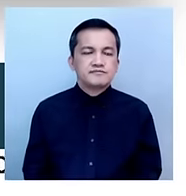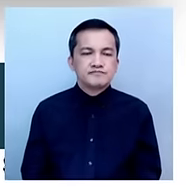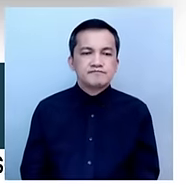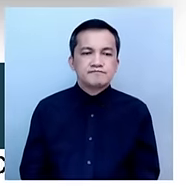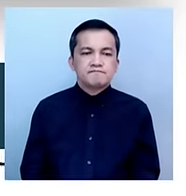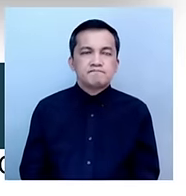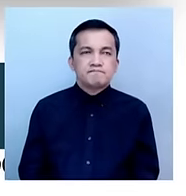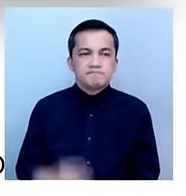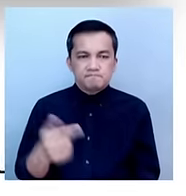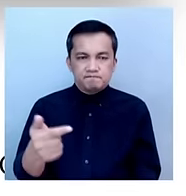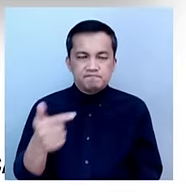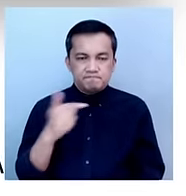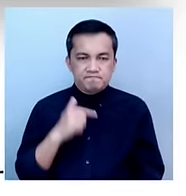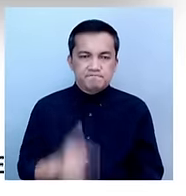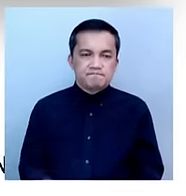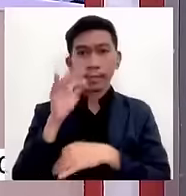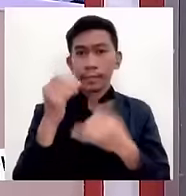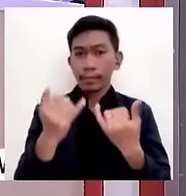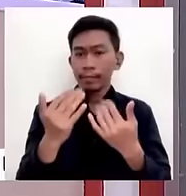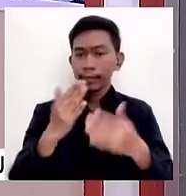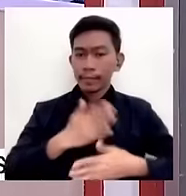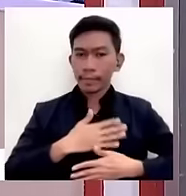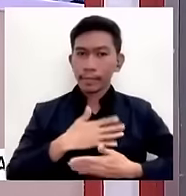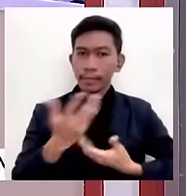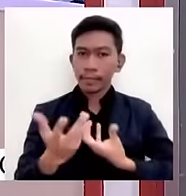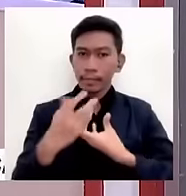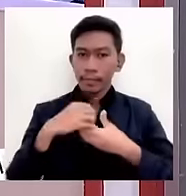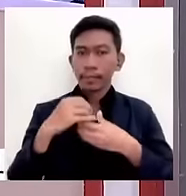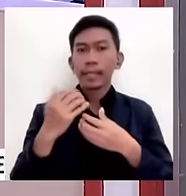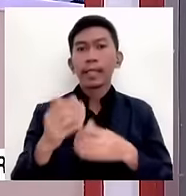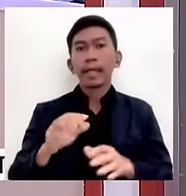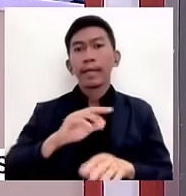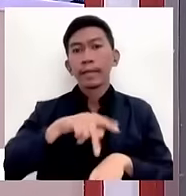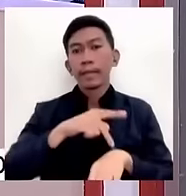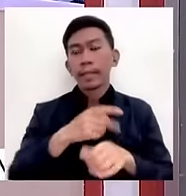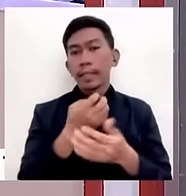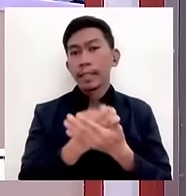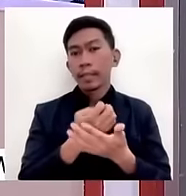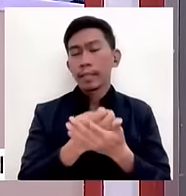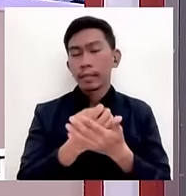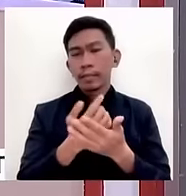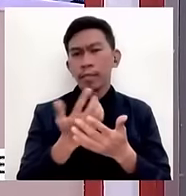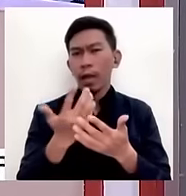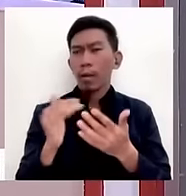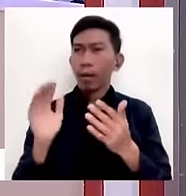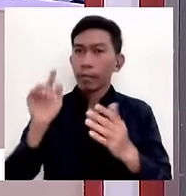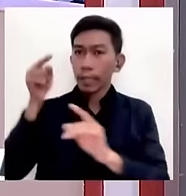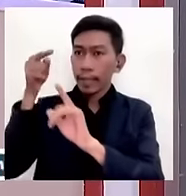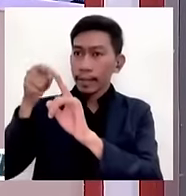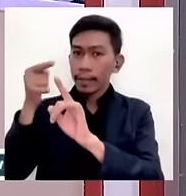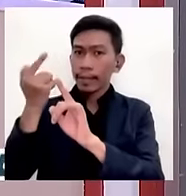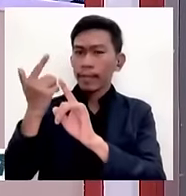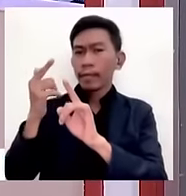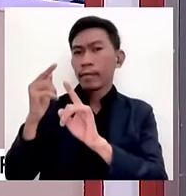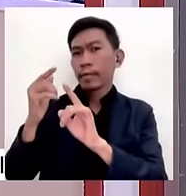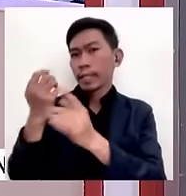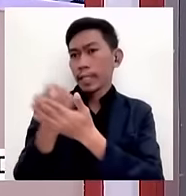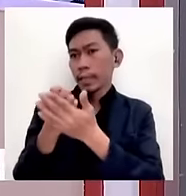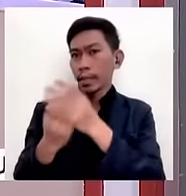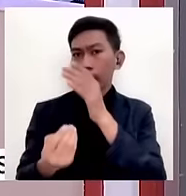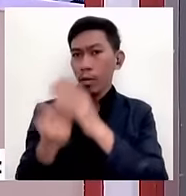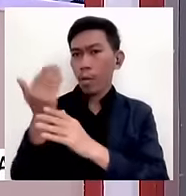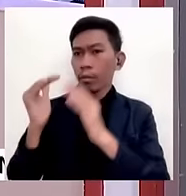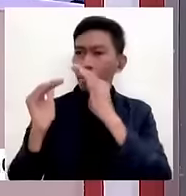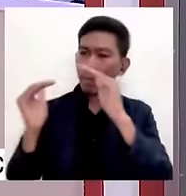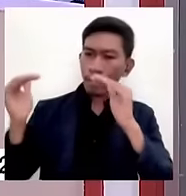Manabat, ABS-CBN News. The Philippine economy falling short of government's growth target for 2023. The country's